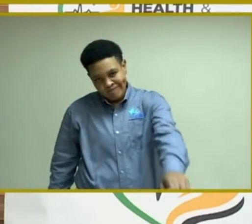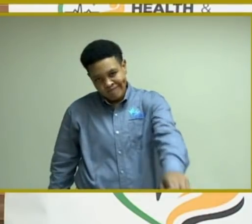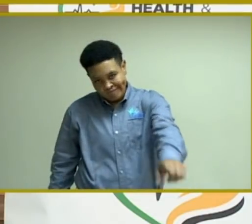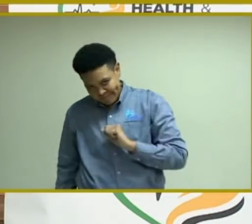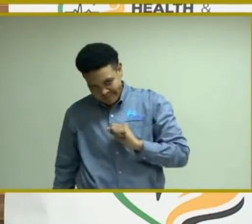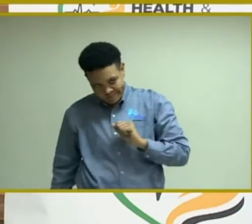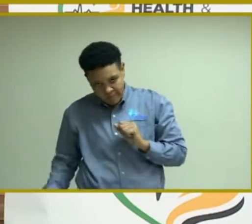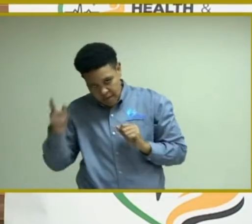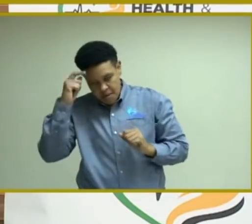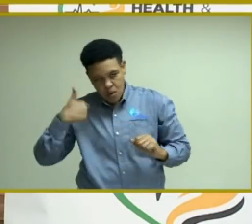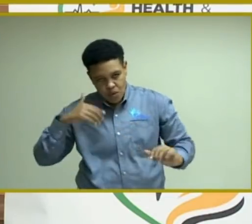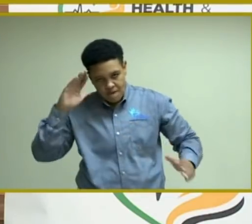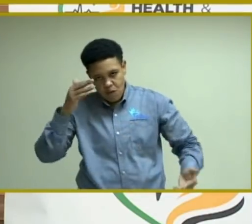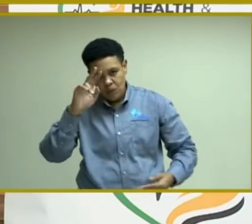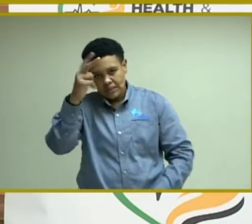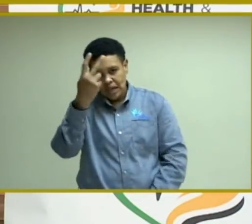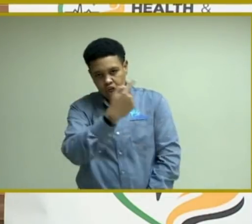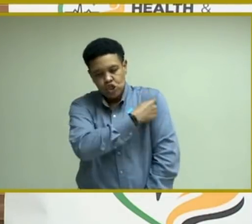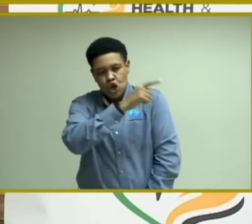We will